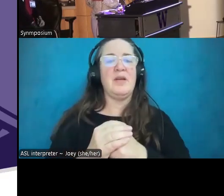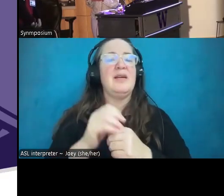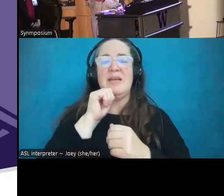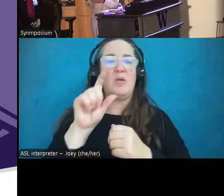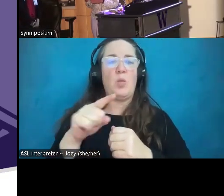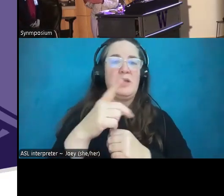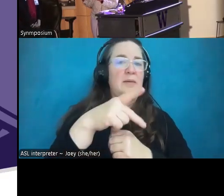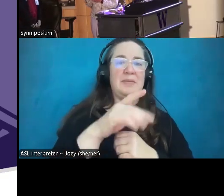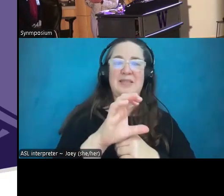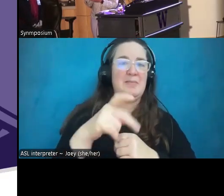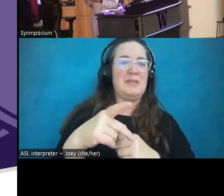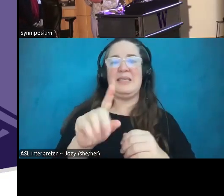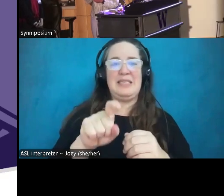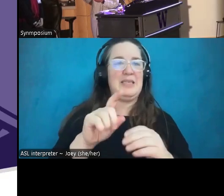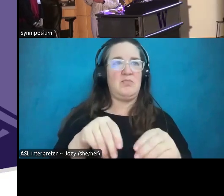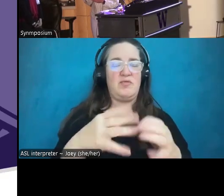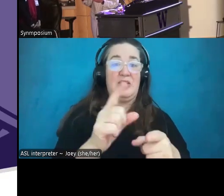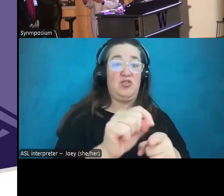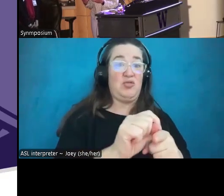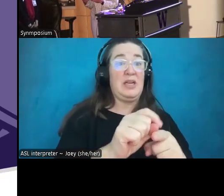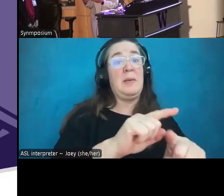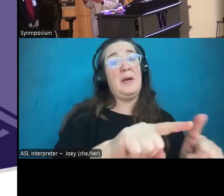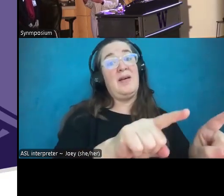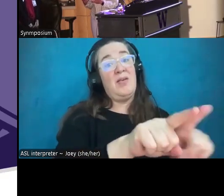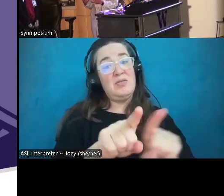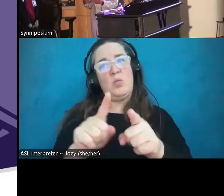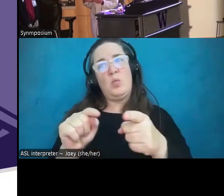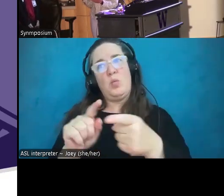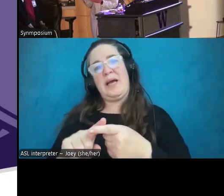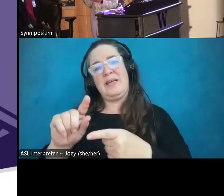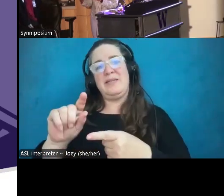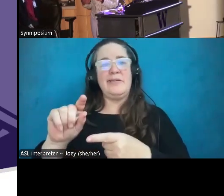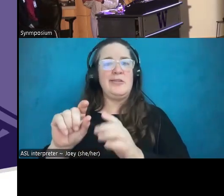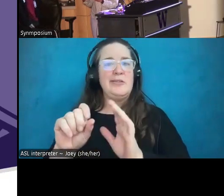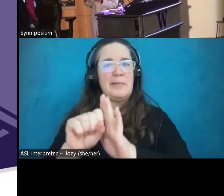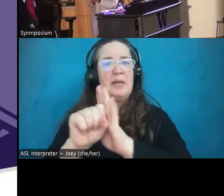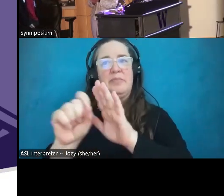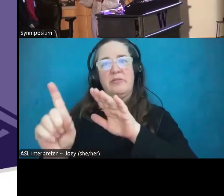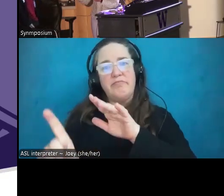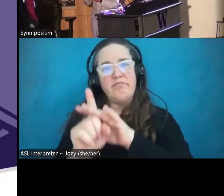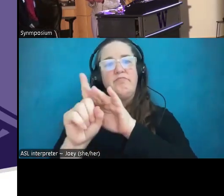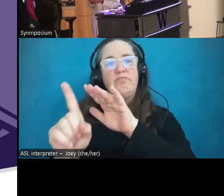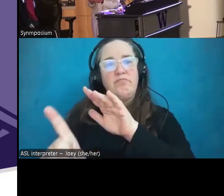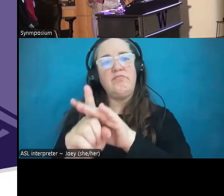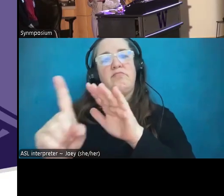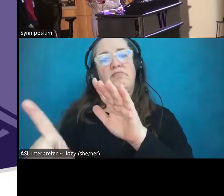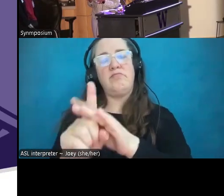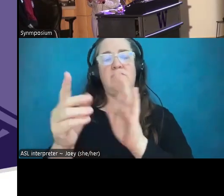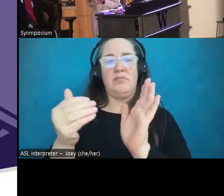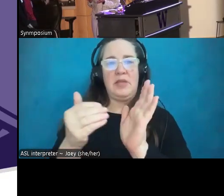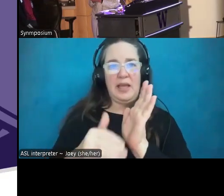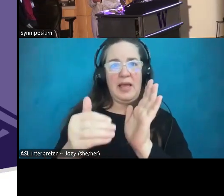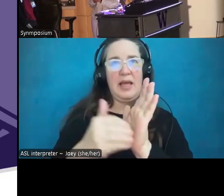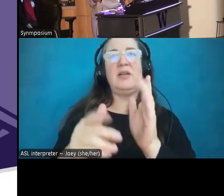because when the treatments come back, we're talking about waxing and waning symptoms and repeated or different workflows.